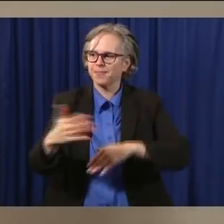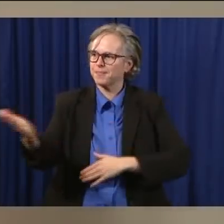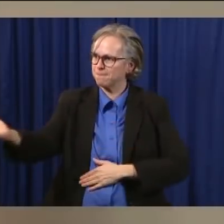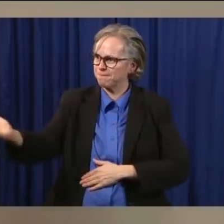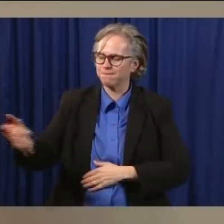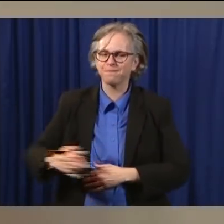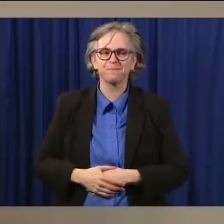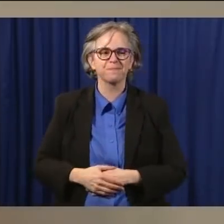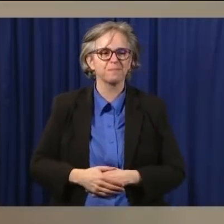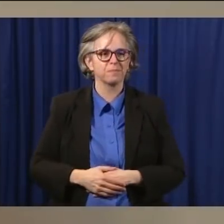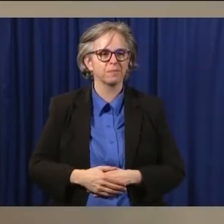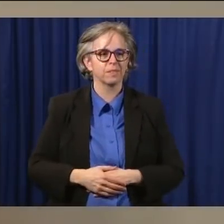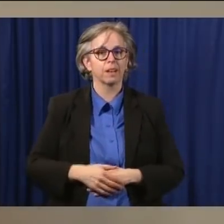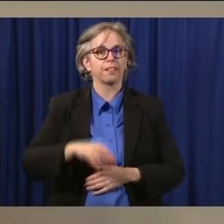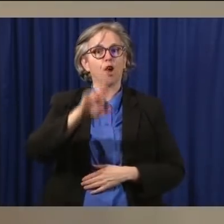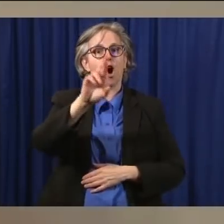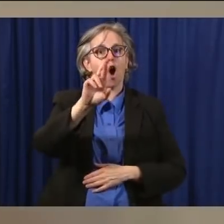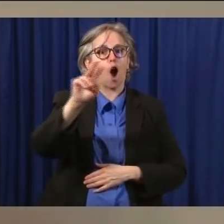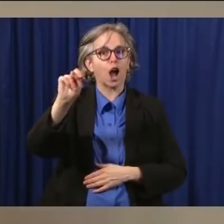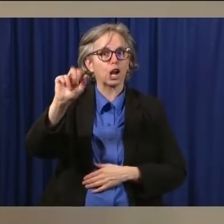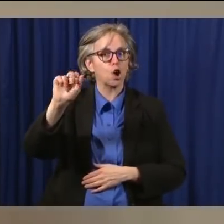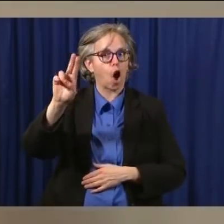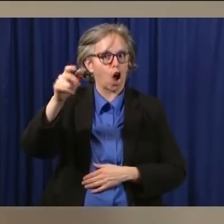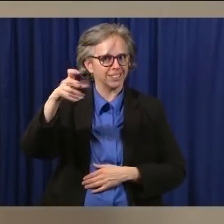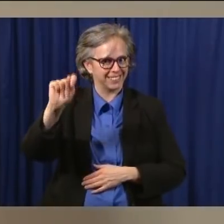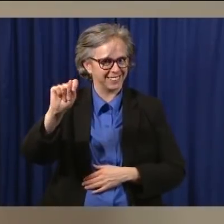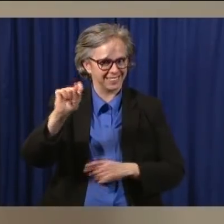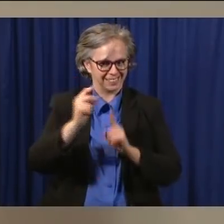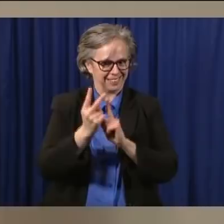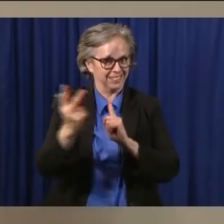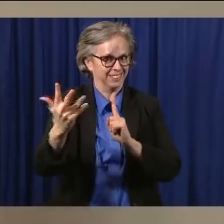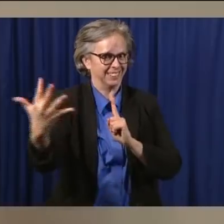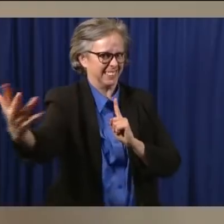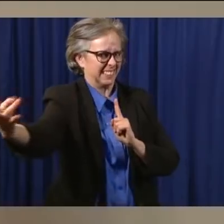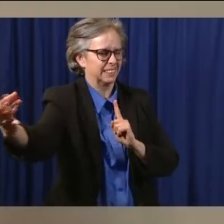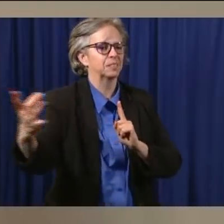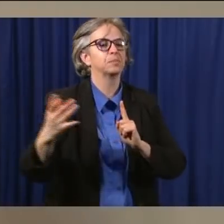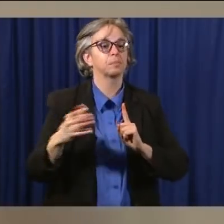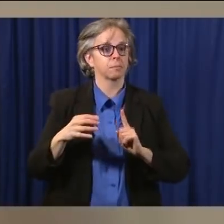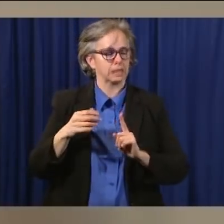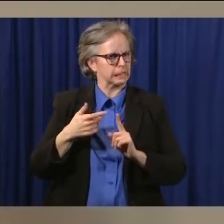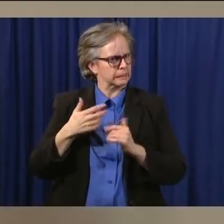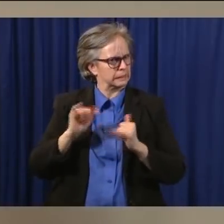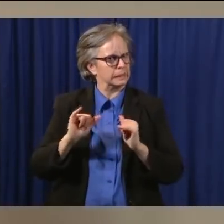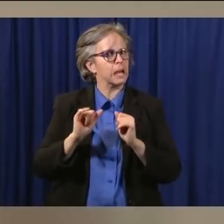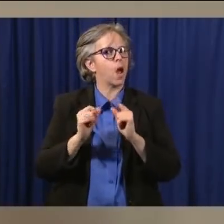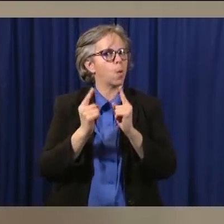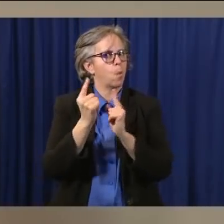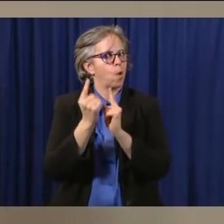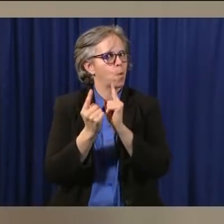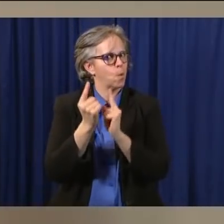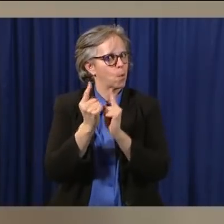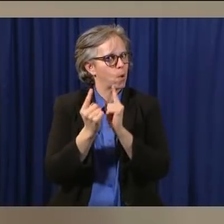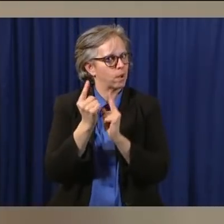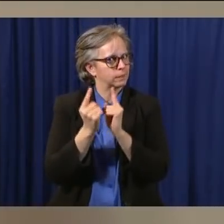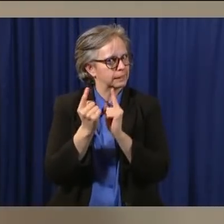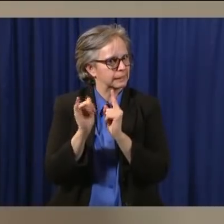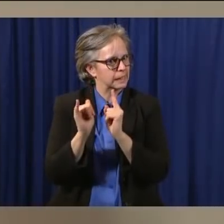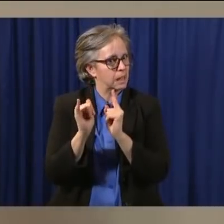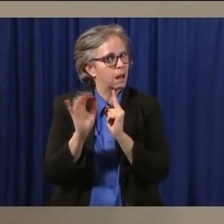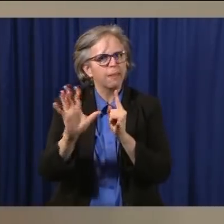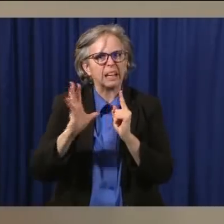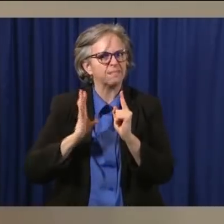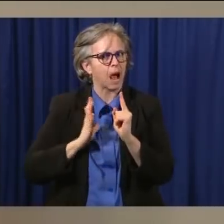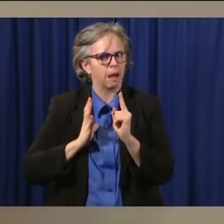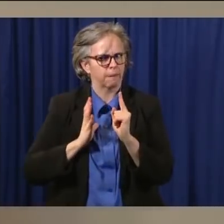Our R-naught will continue to bring this number to you, still staying at that one level, which is what we want to see.